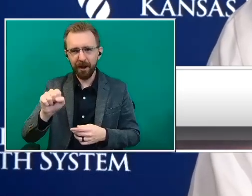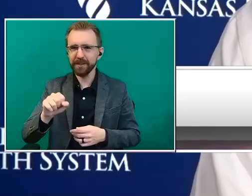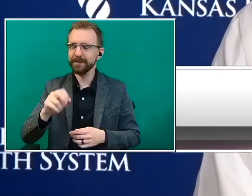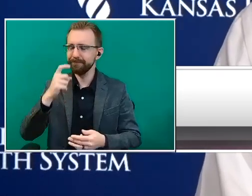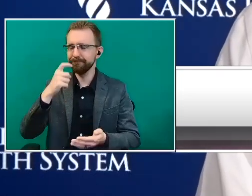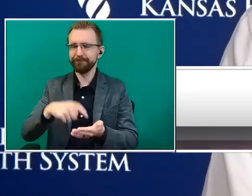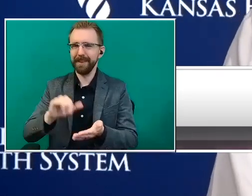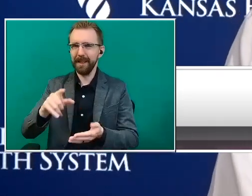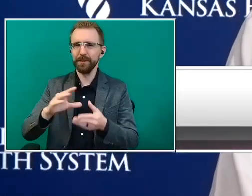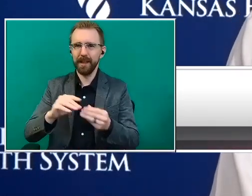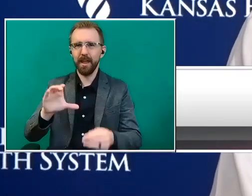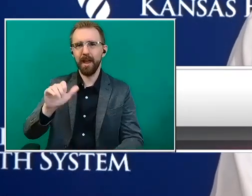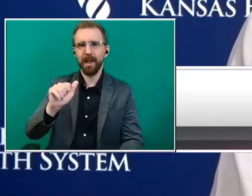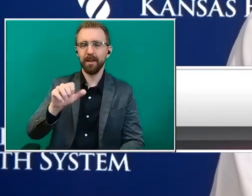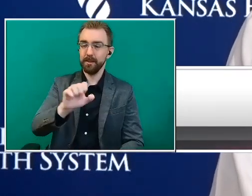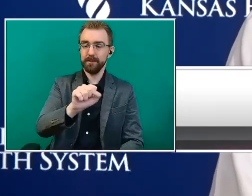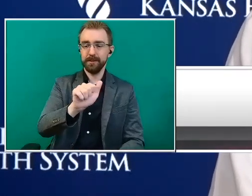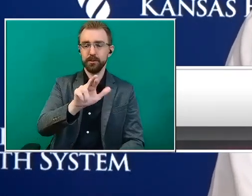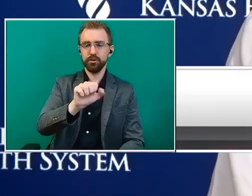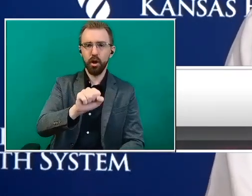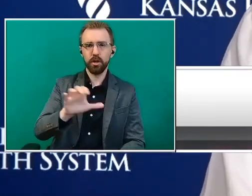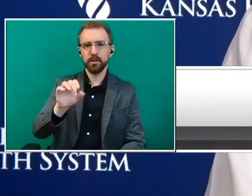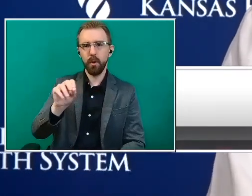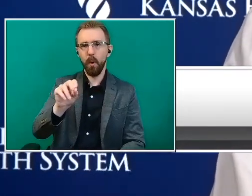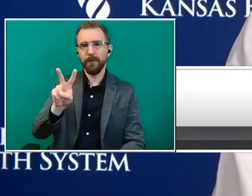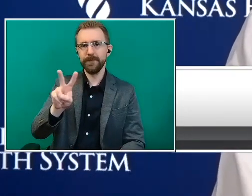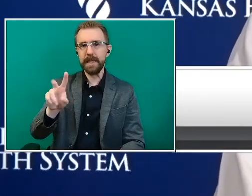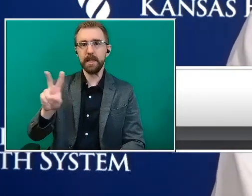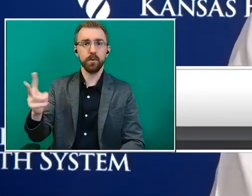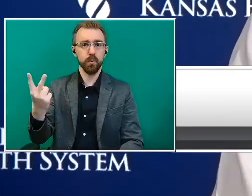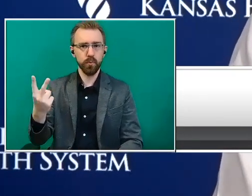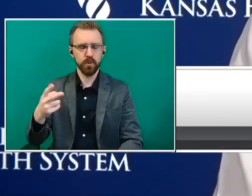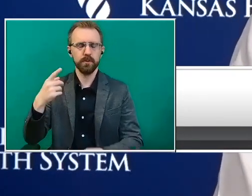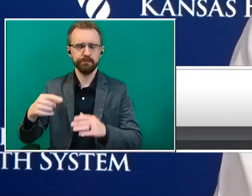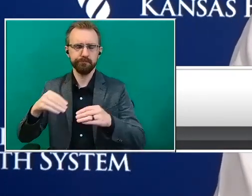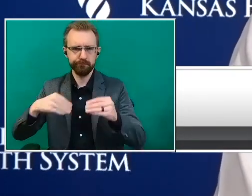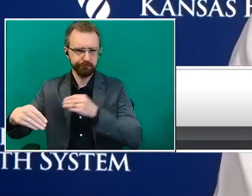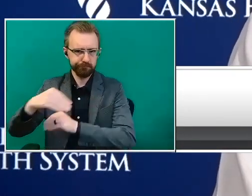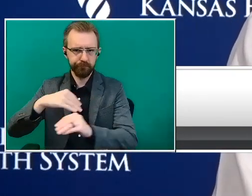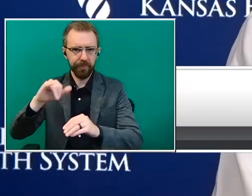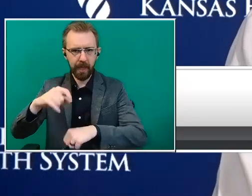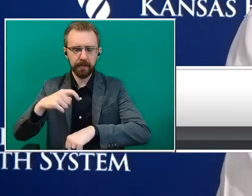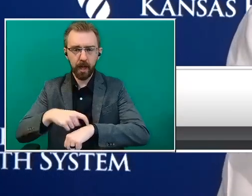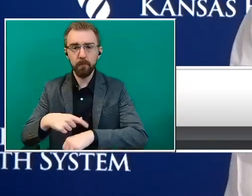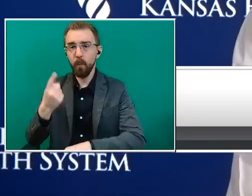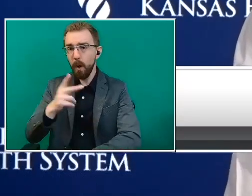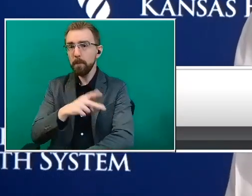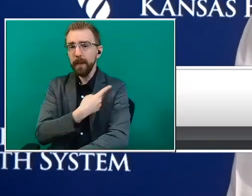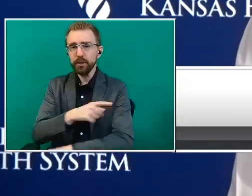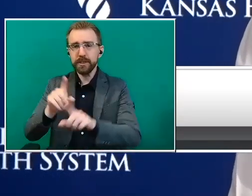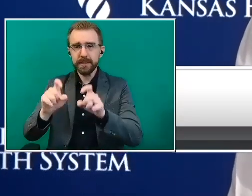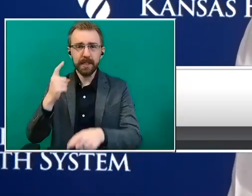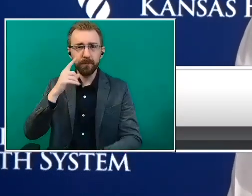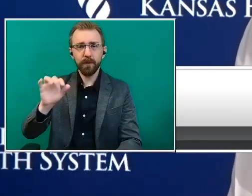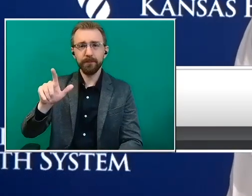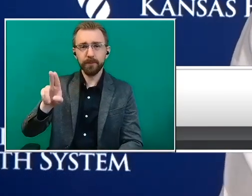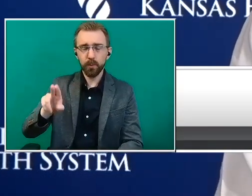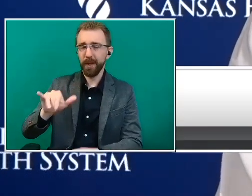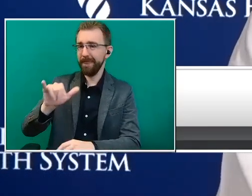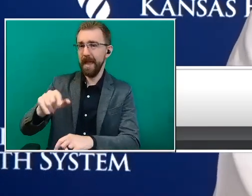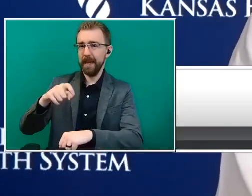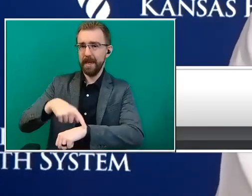SARS-CoV-2 was circulating at a high level at that point of time. There was one patient who was tested for influenza at the time of the respiratory